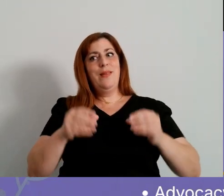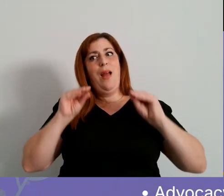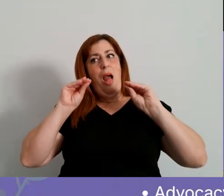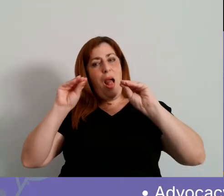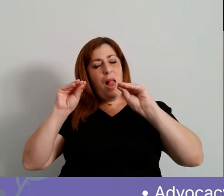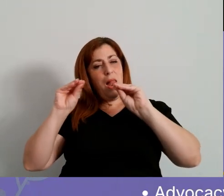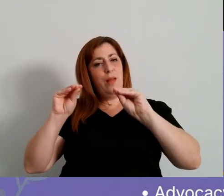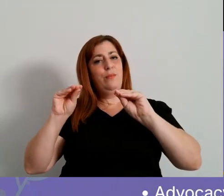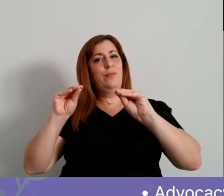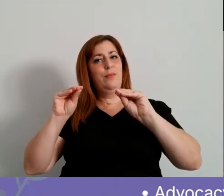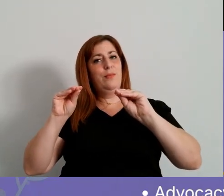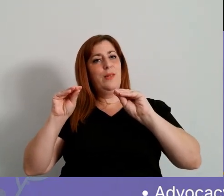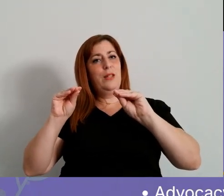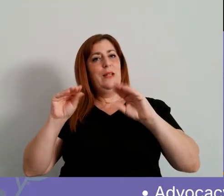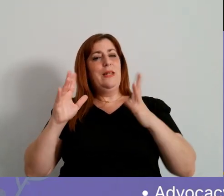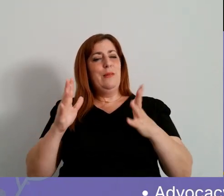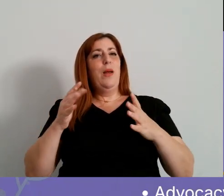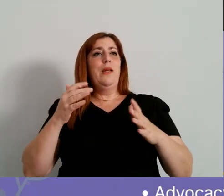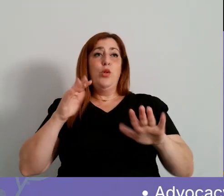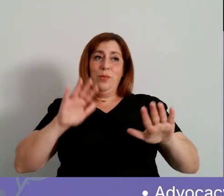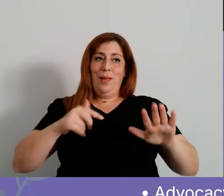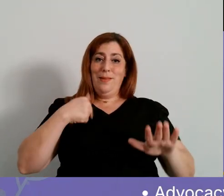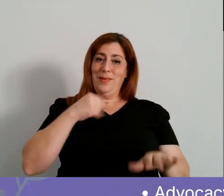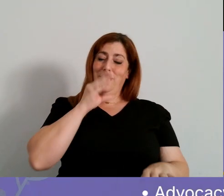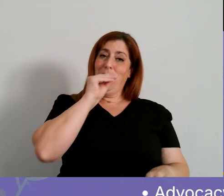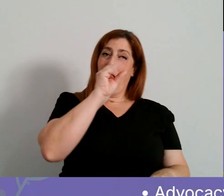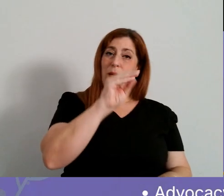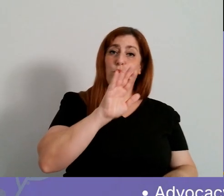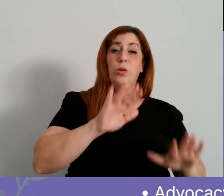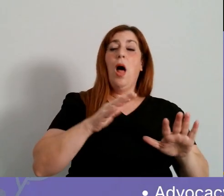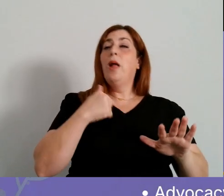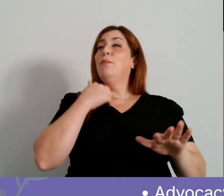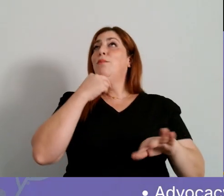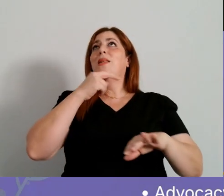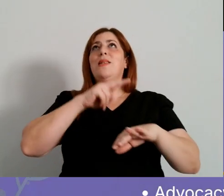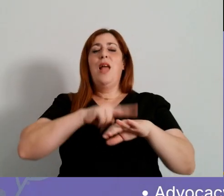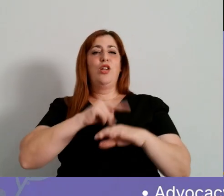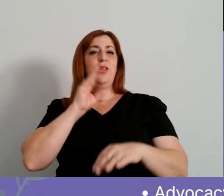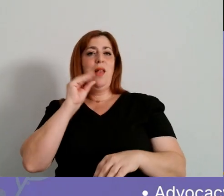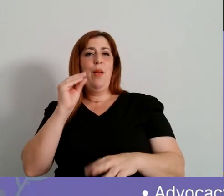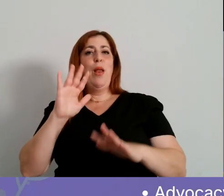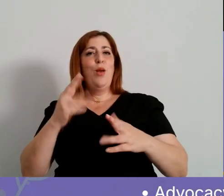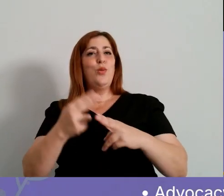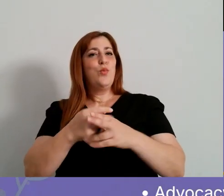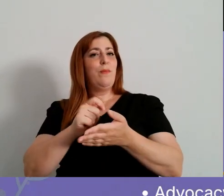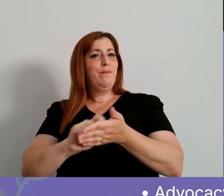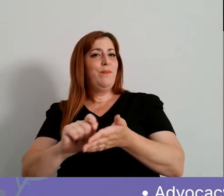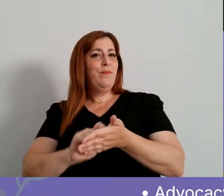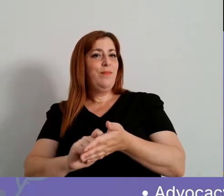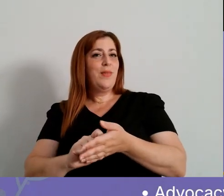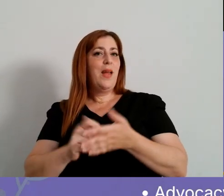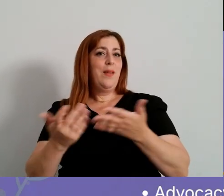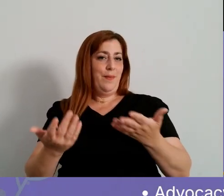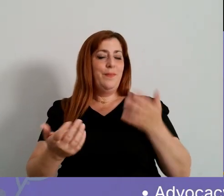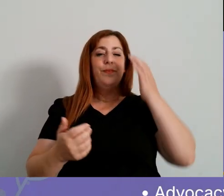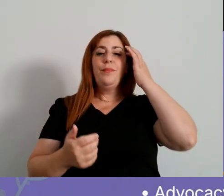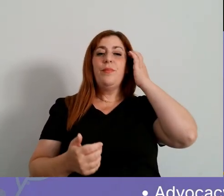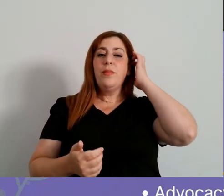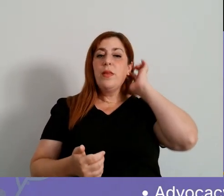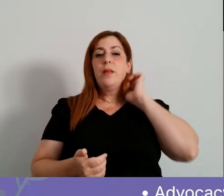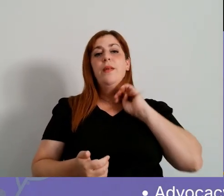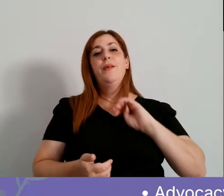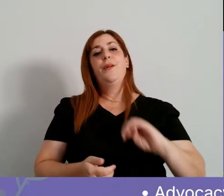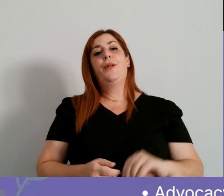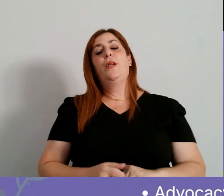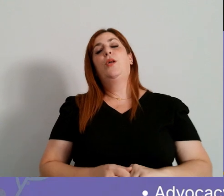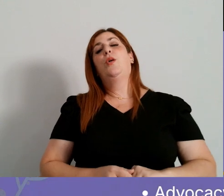educate. And also intersectional identities do come into play. For example, with the police example